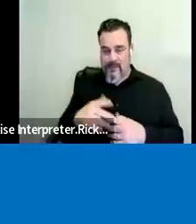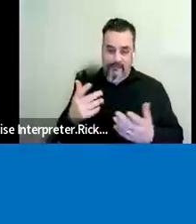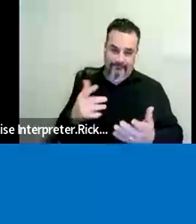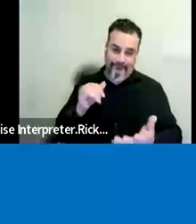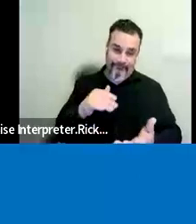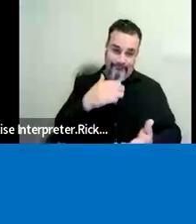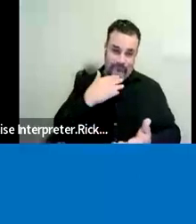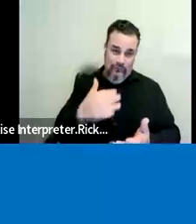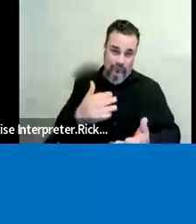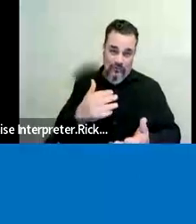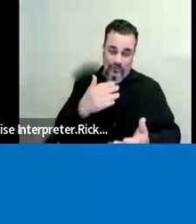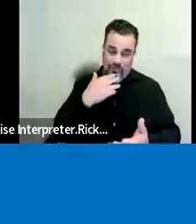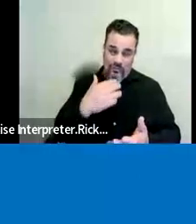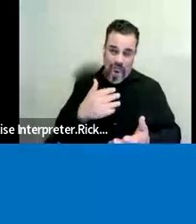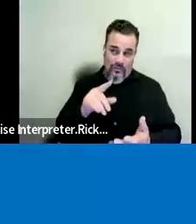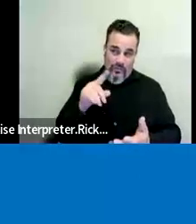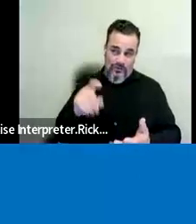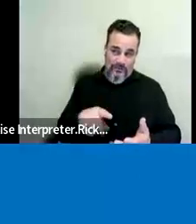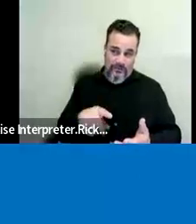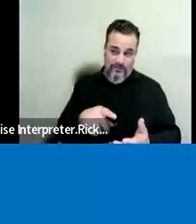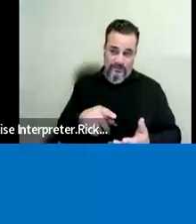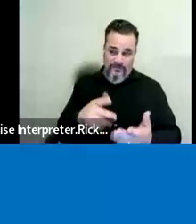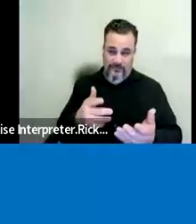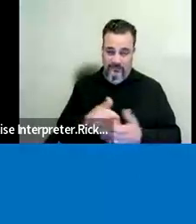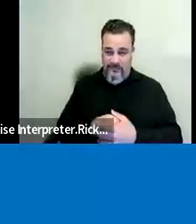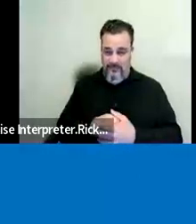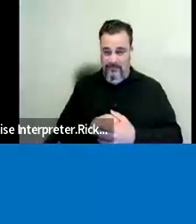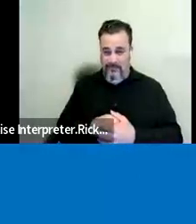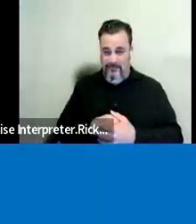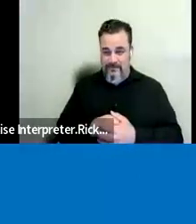That's a very good, very, very good question. I